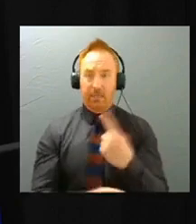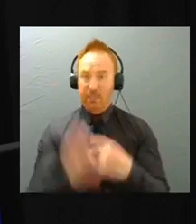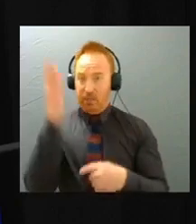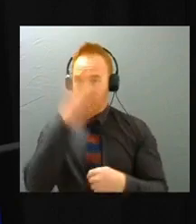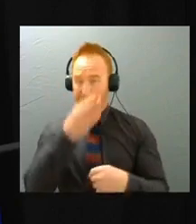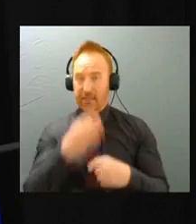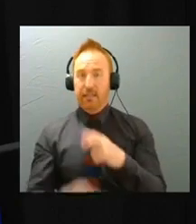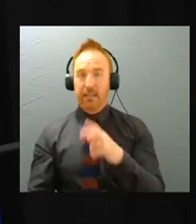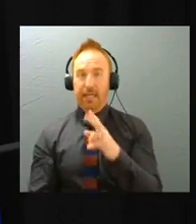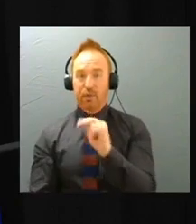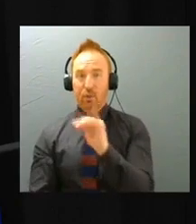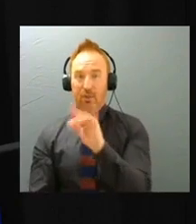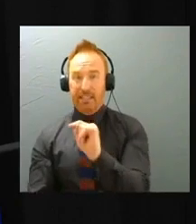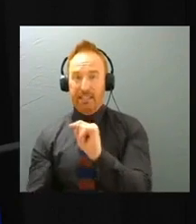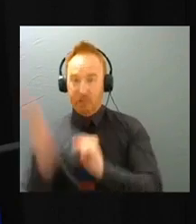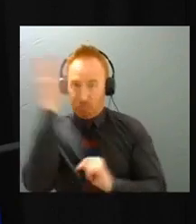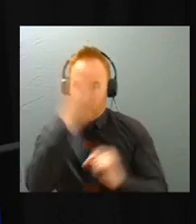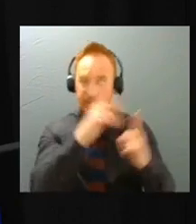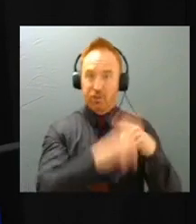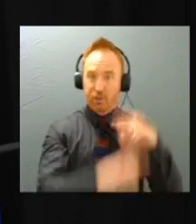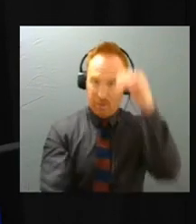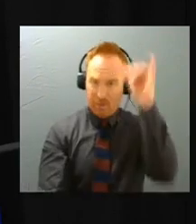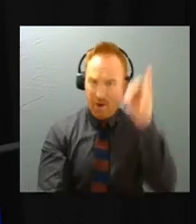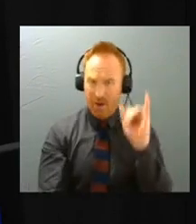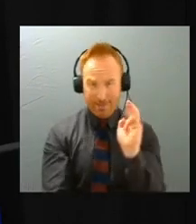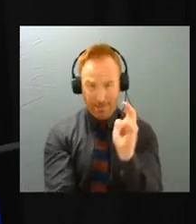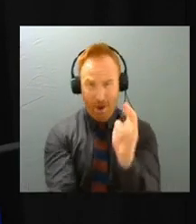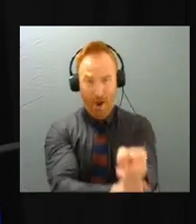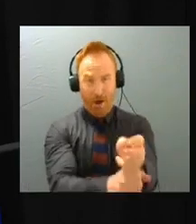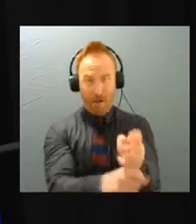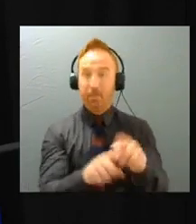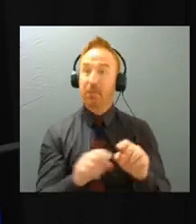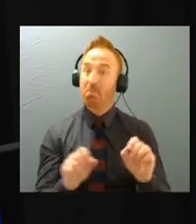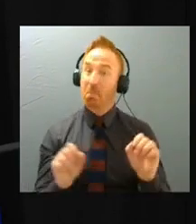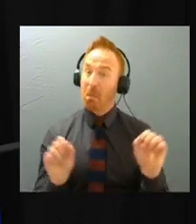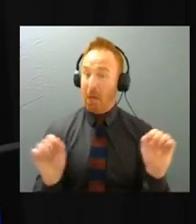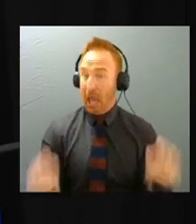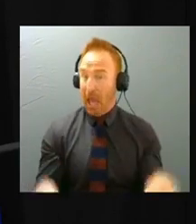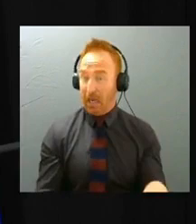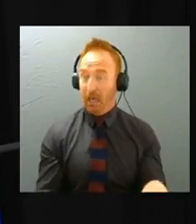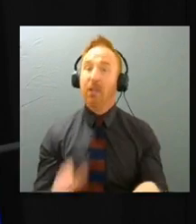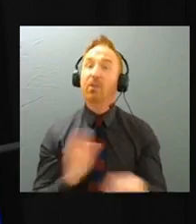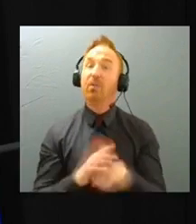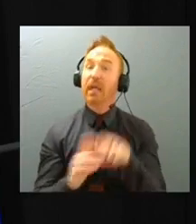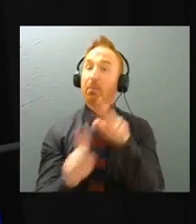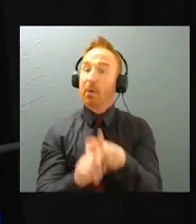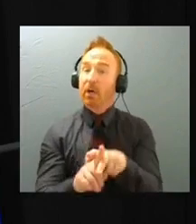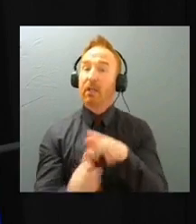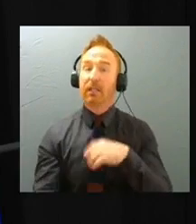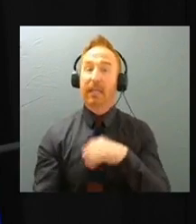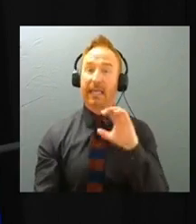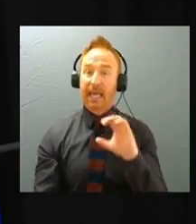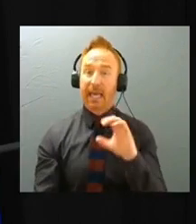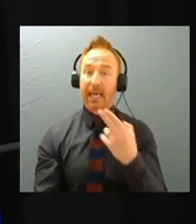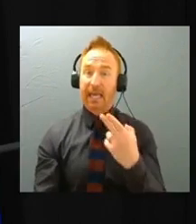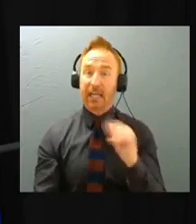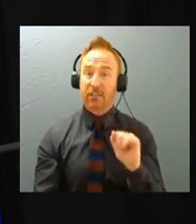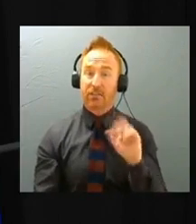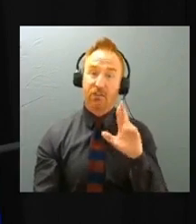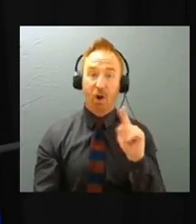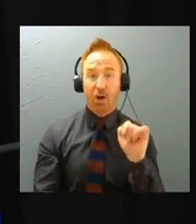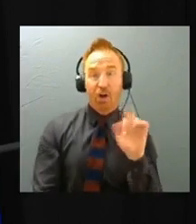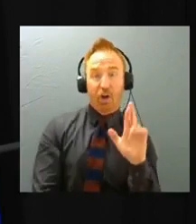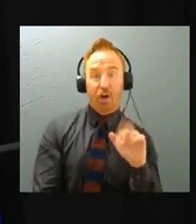into Yukon, but it's still possible. You could charter from a Nunavut, from some smaller communities